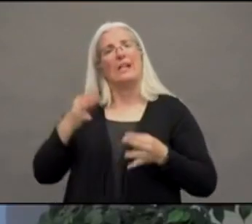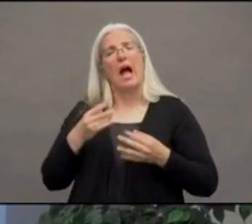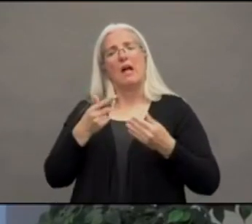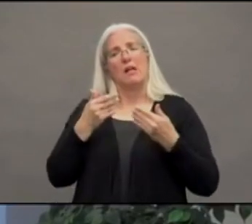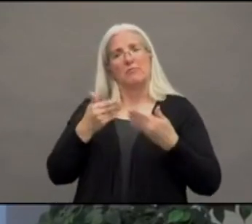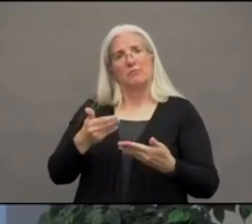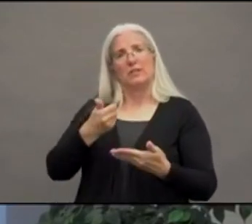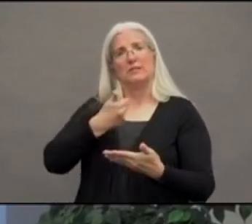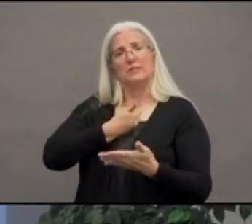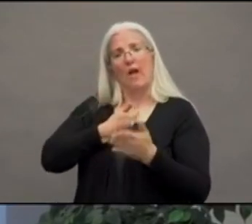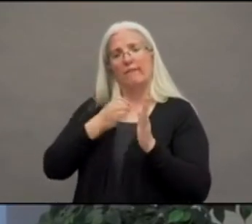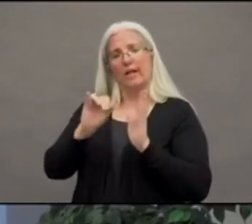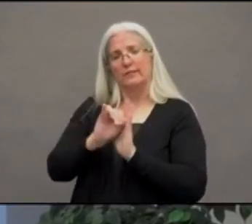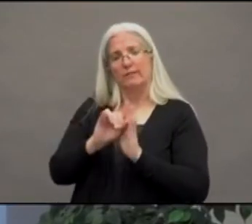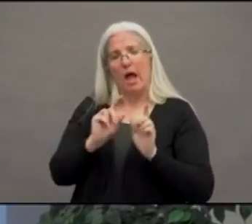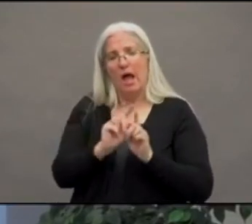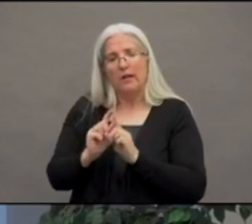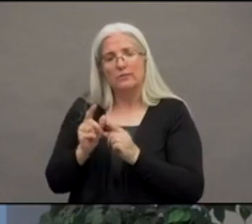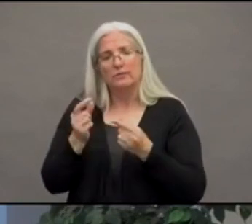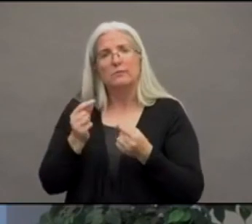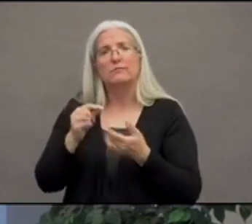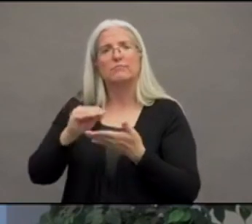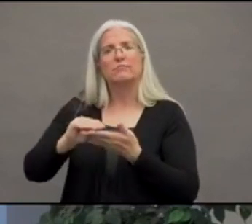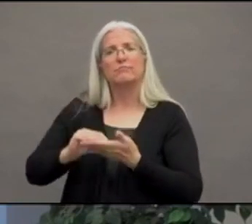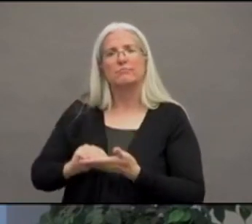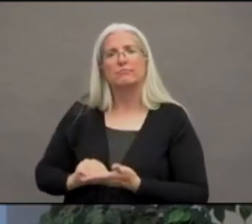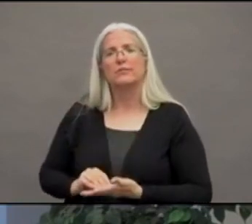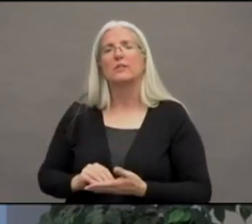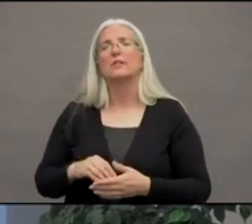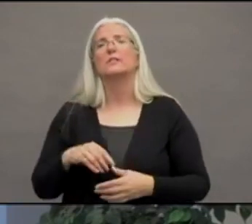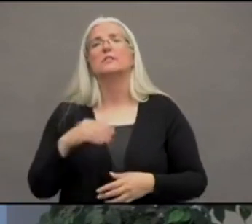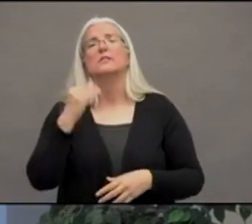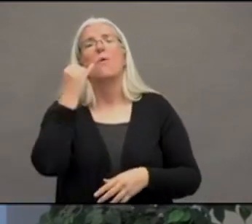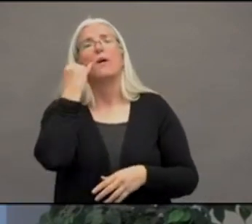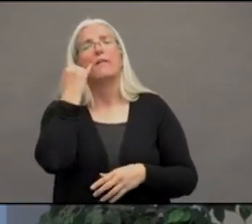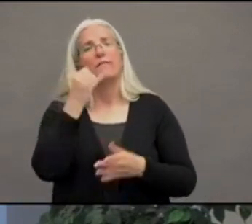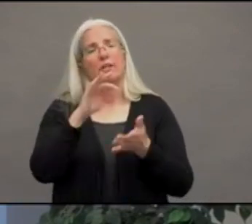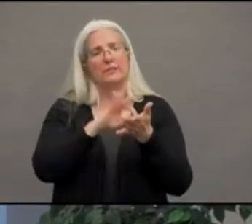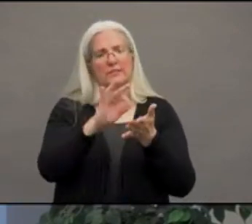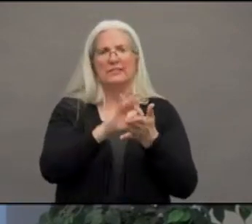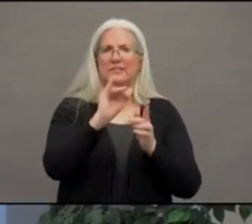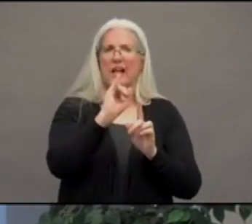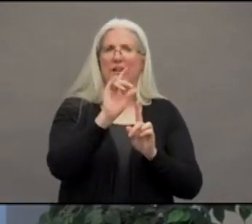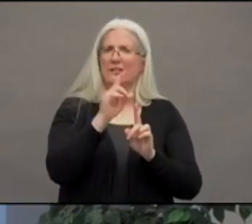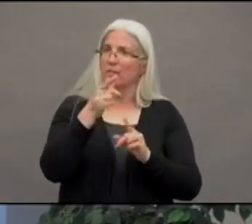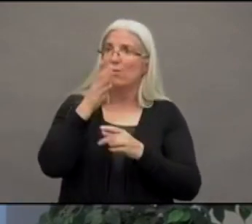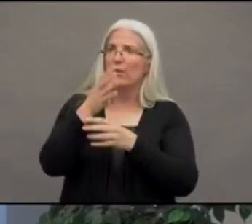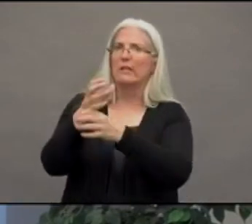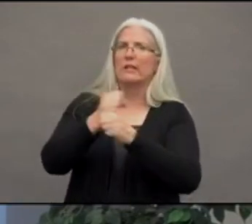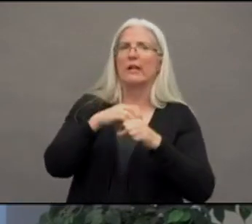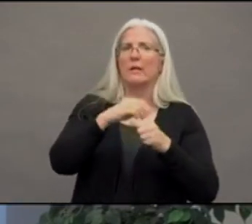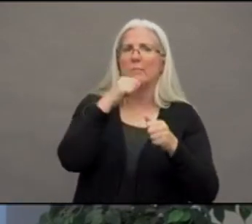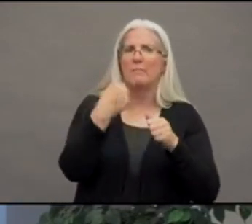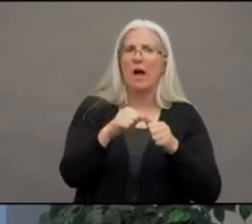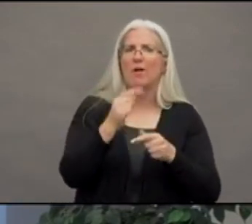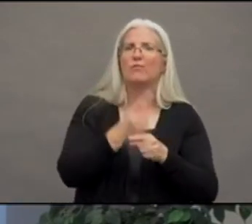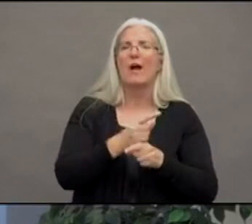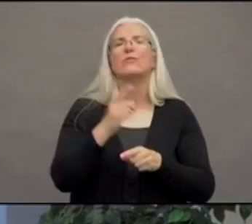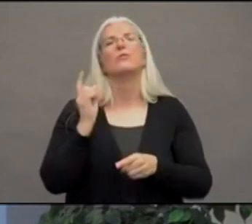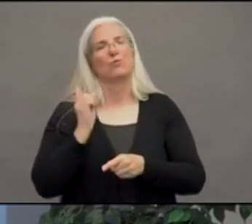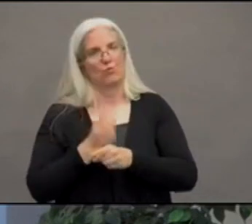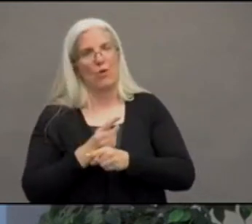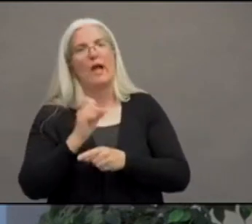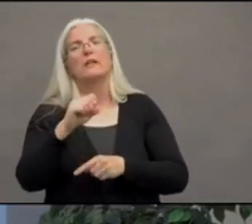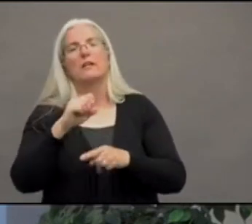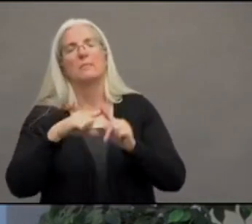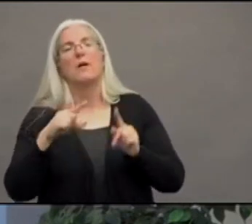is something that you receive in the mail with Yes. the form. Yes. But you do, as Monica said, you do not need it to actually take the